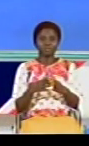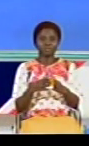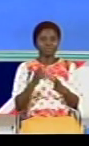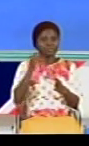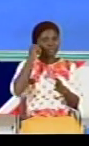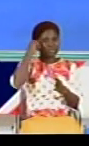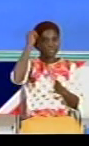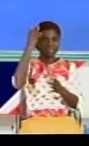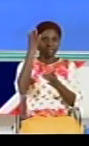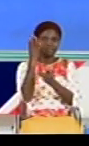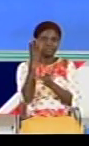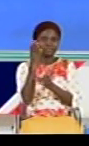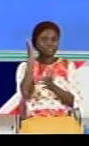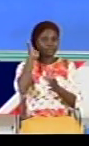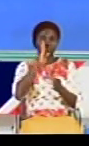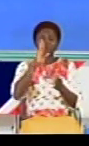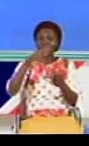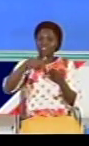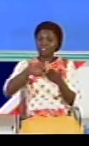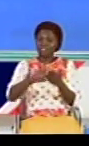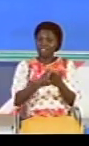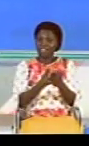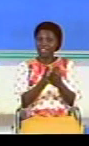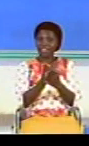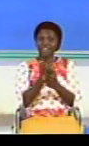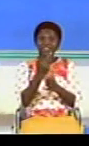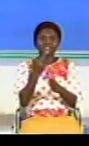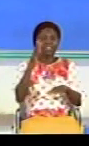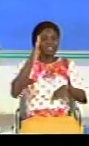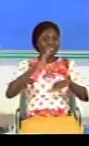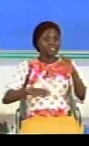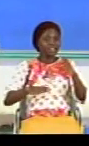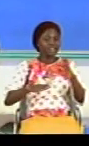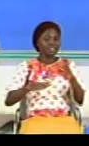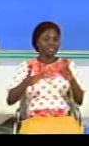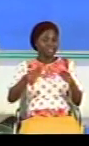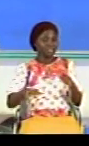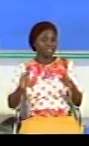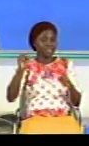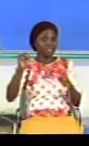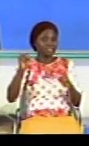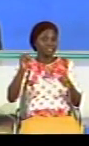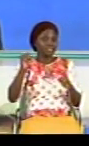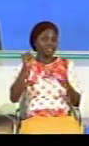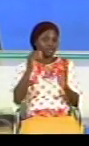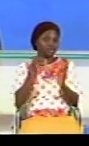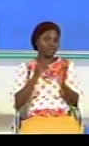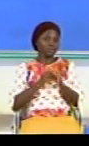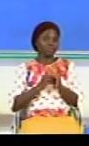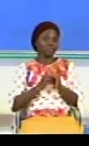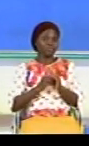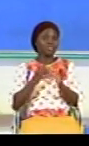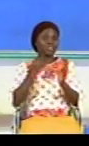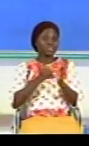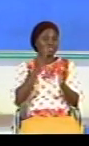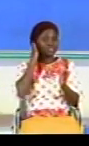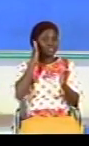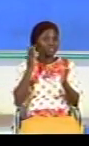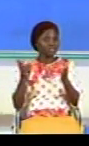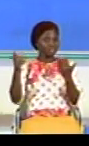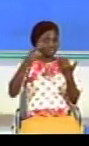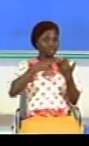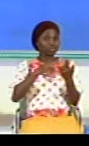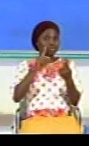be fresher than the child's. He shall return to the days of